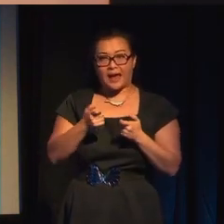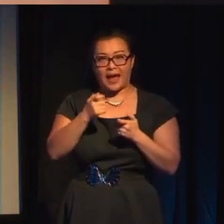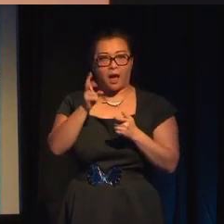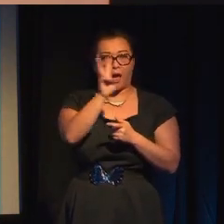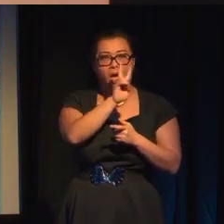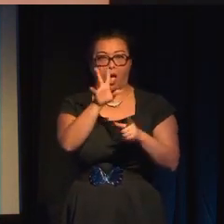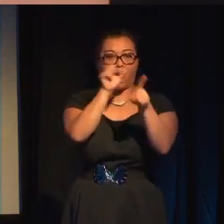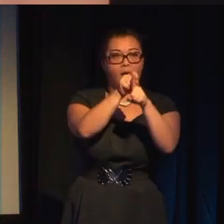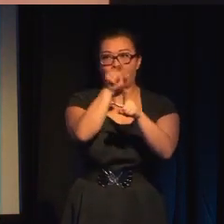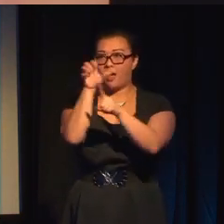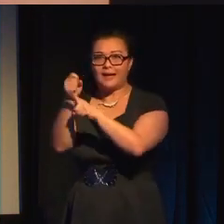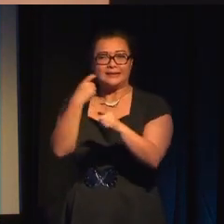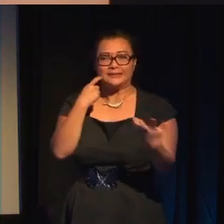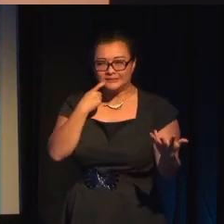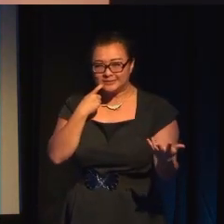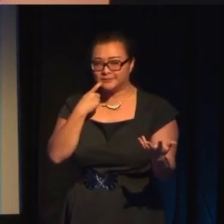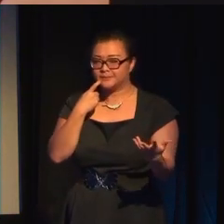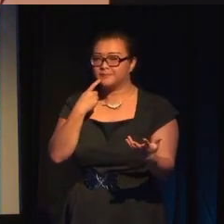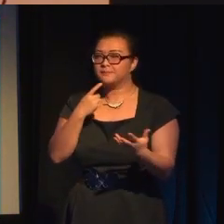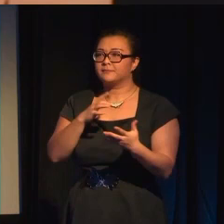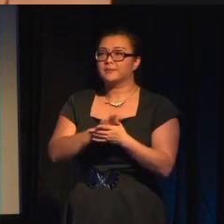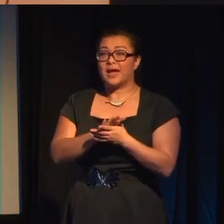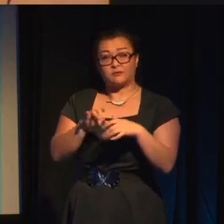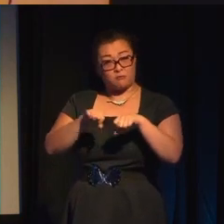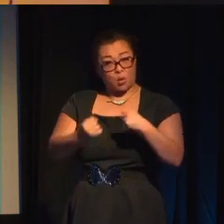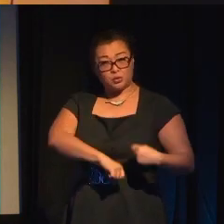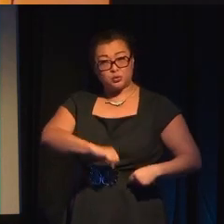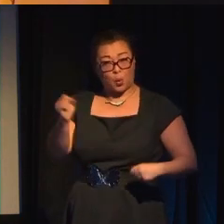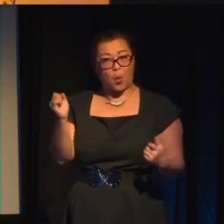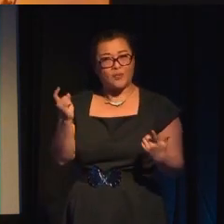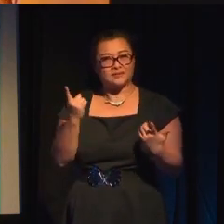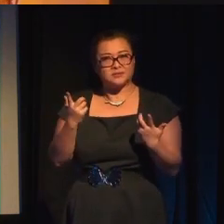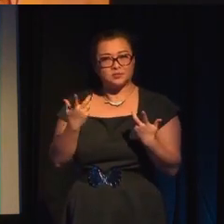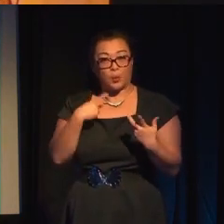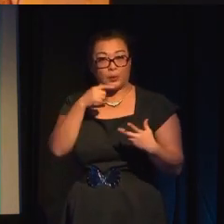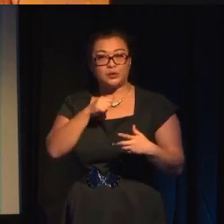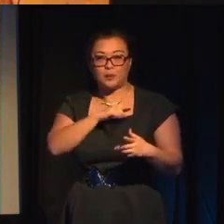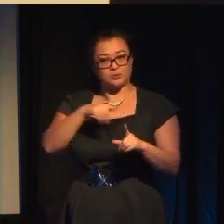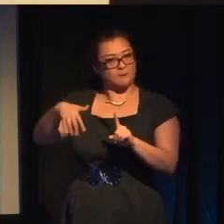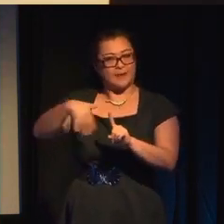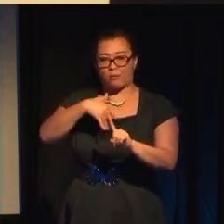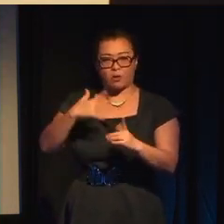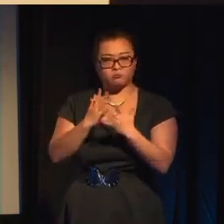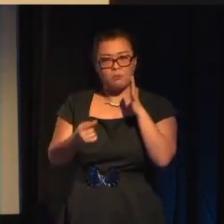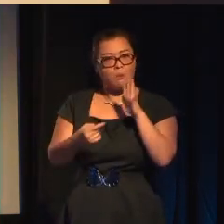Sword, because the backgrounds are so important to players.